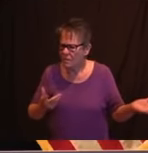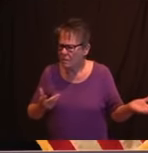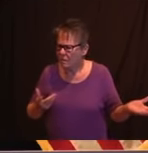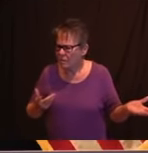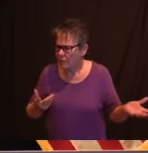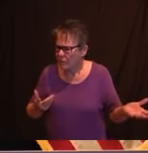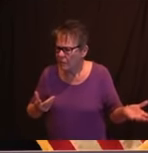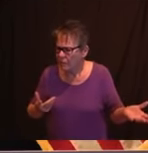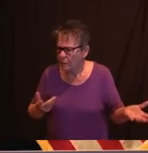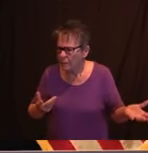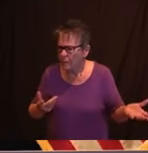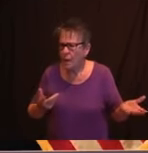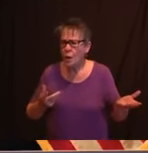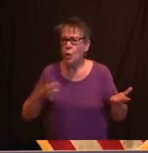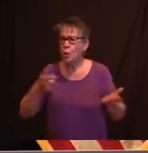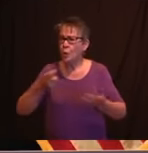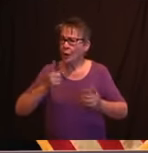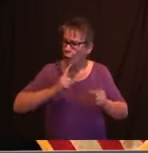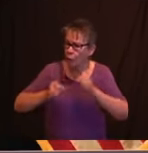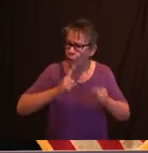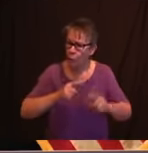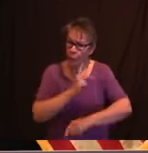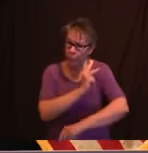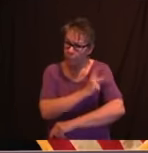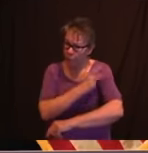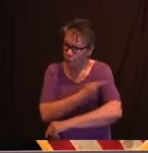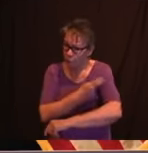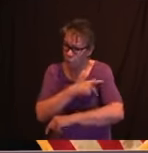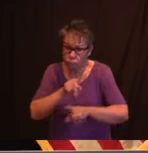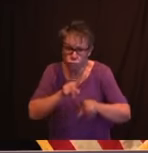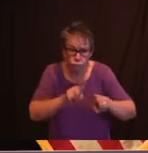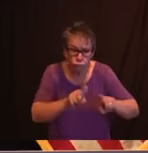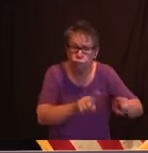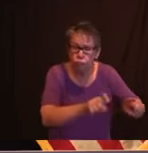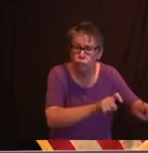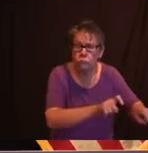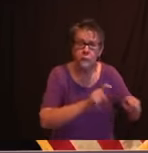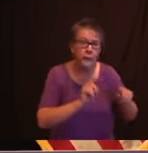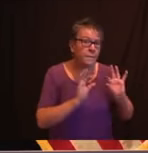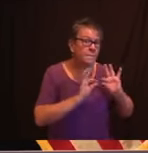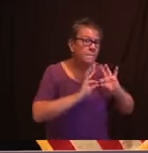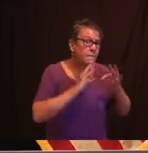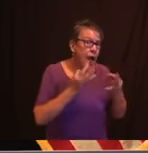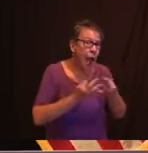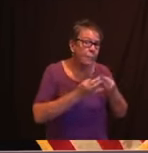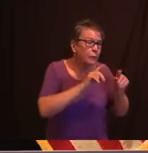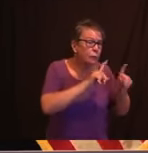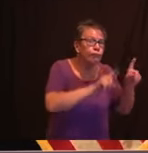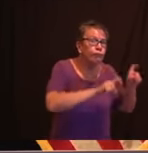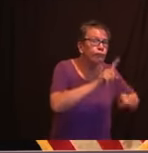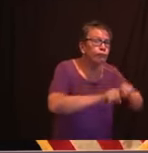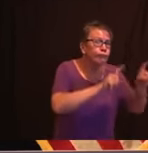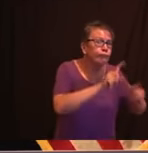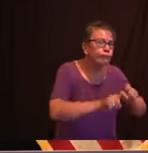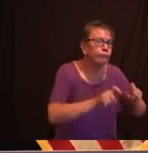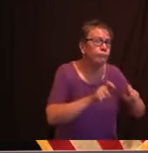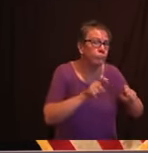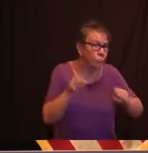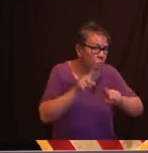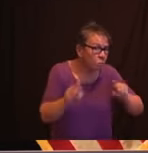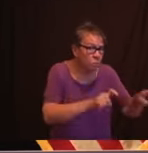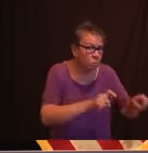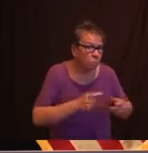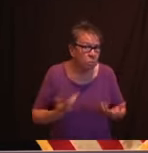immediately, including with legislation, which is why I mentioned Senator Vitale and Assemblywoman Huddle's support here means a lot given their